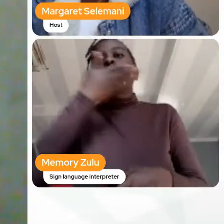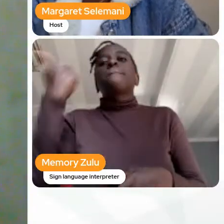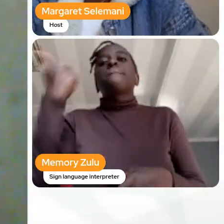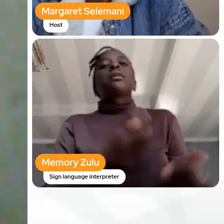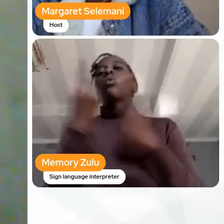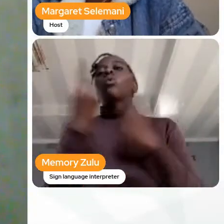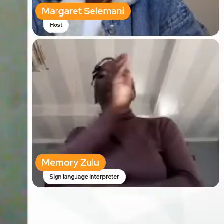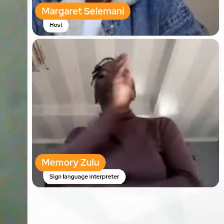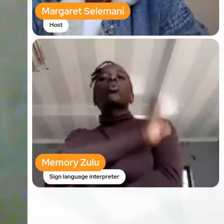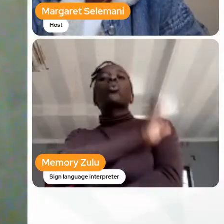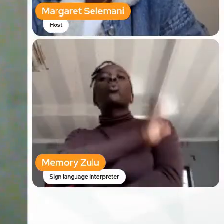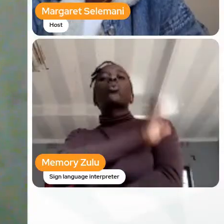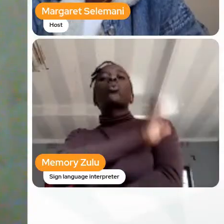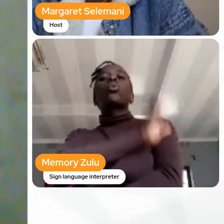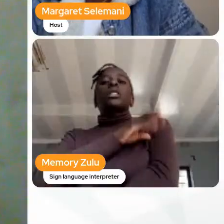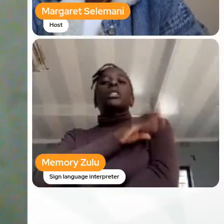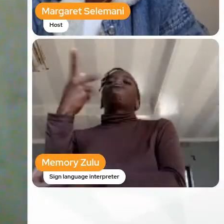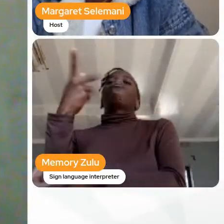Thank you.